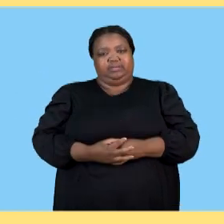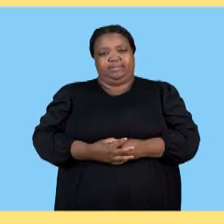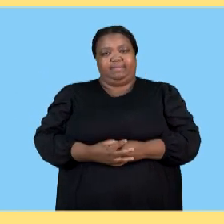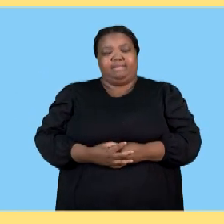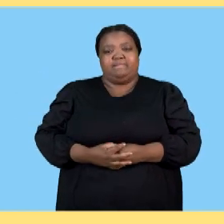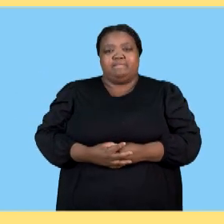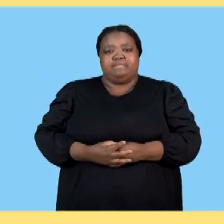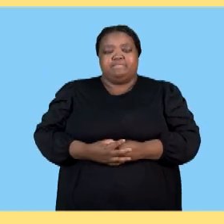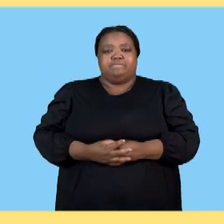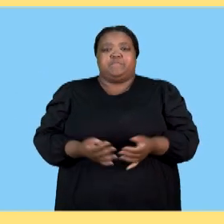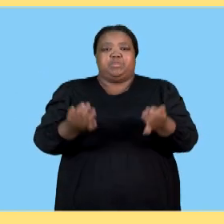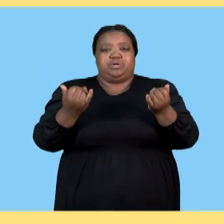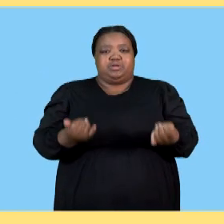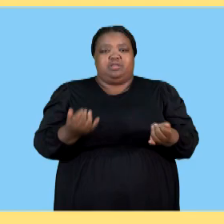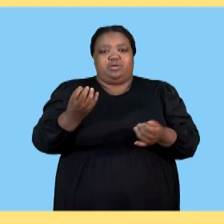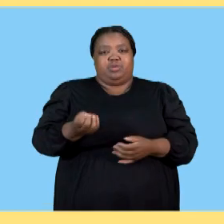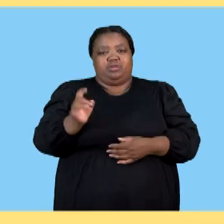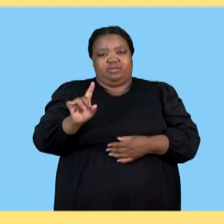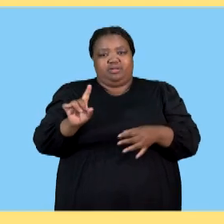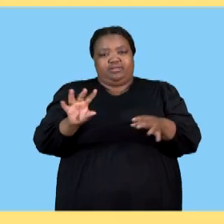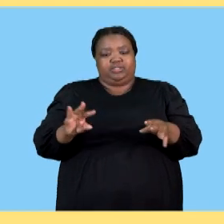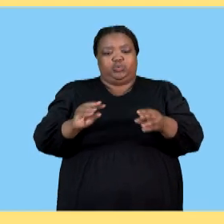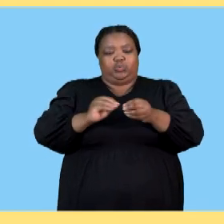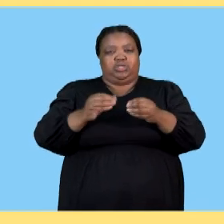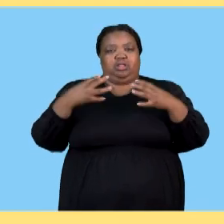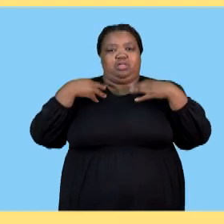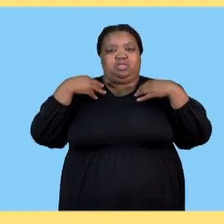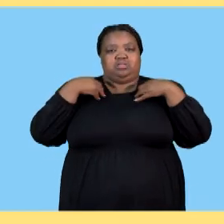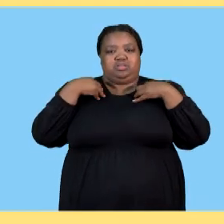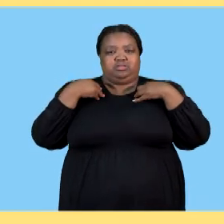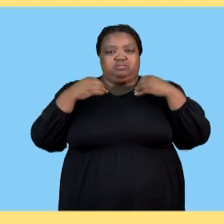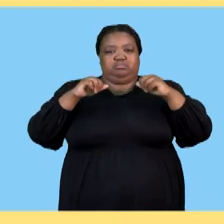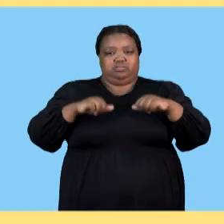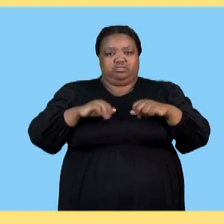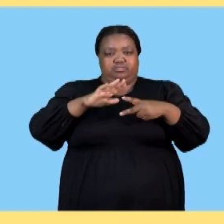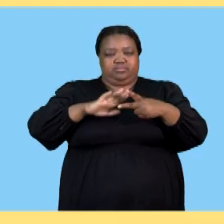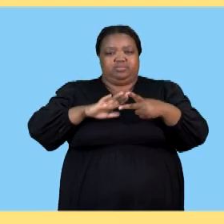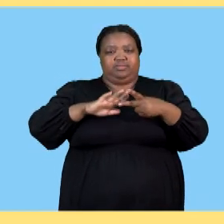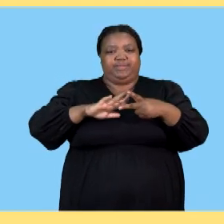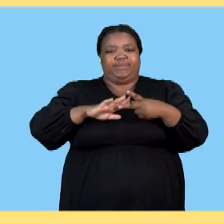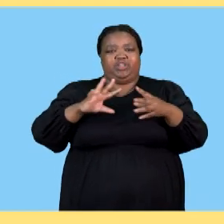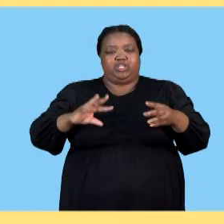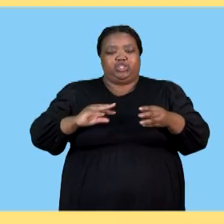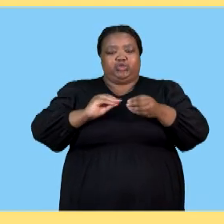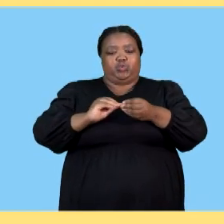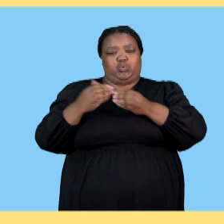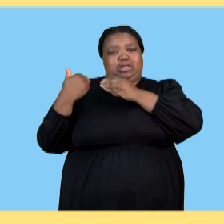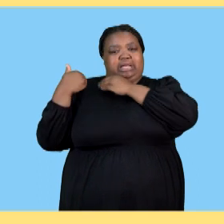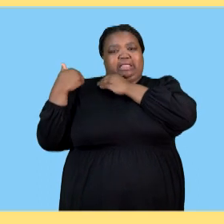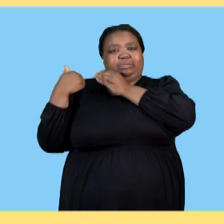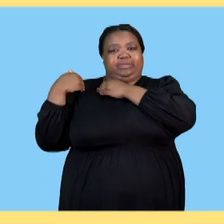310,000. So at this point, I now have my total assets as well as my